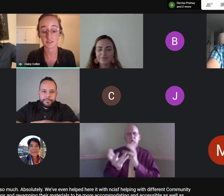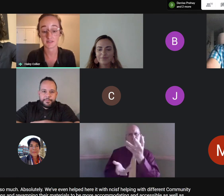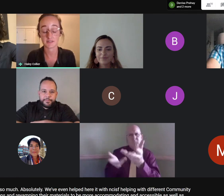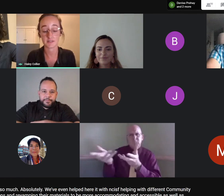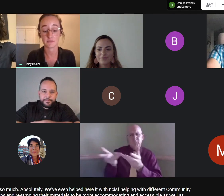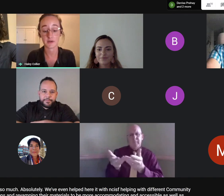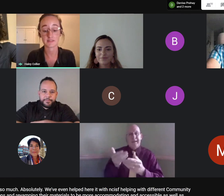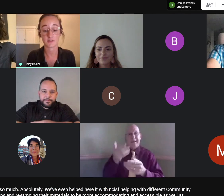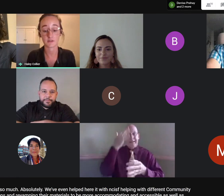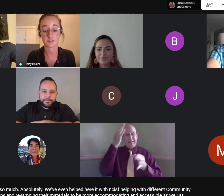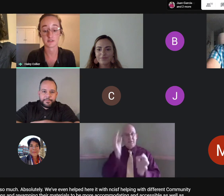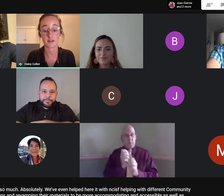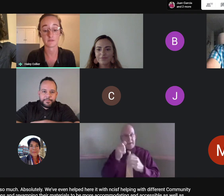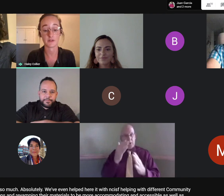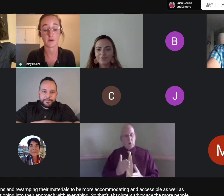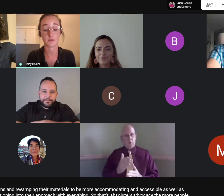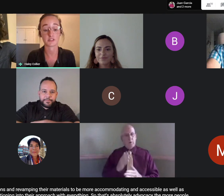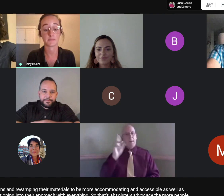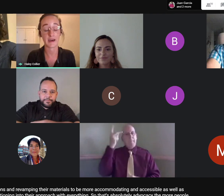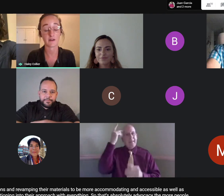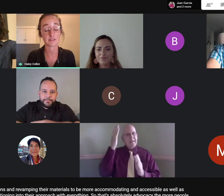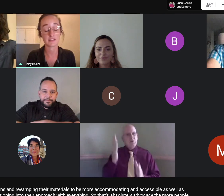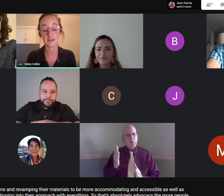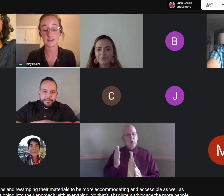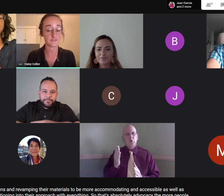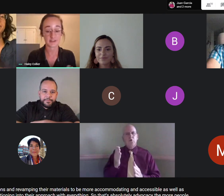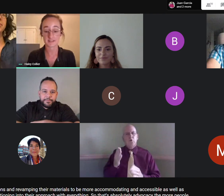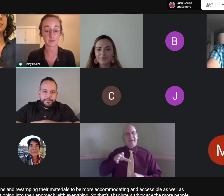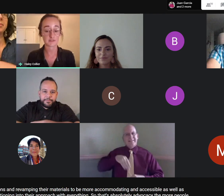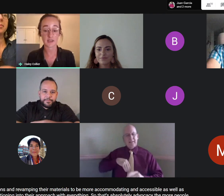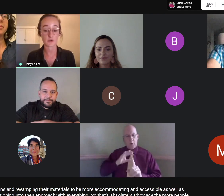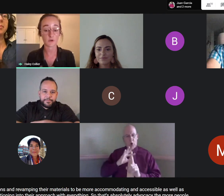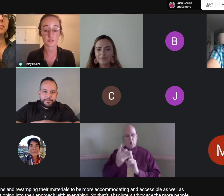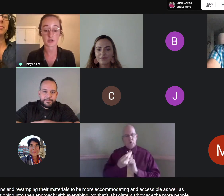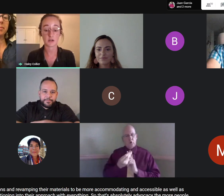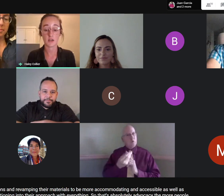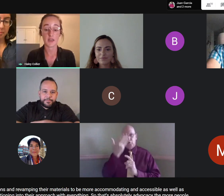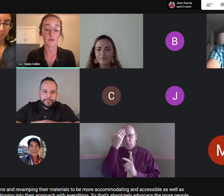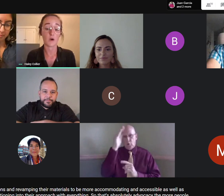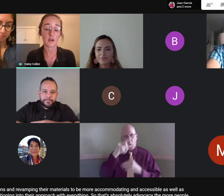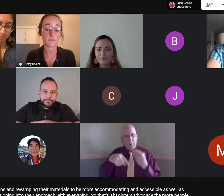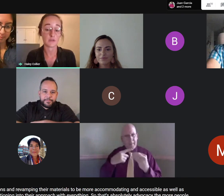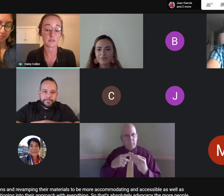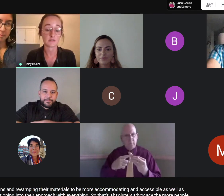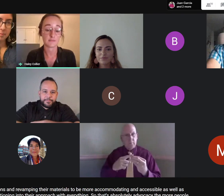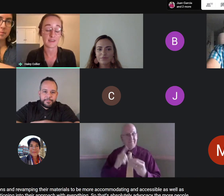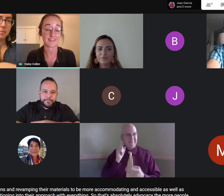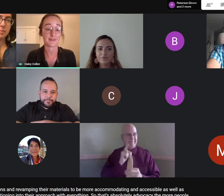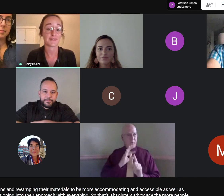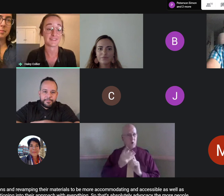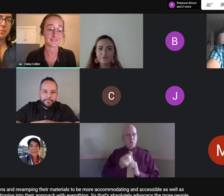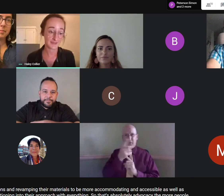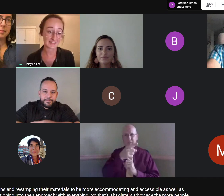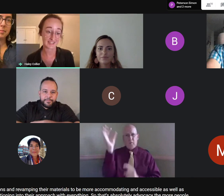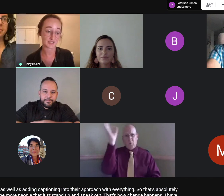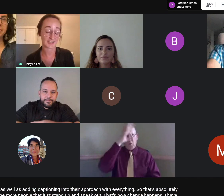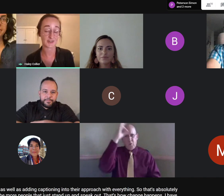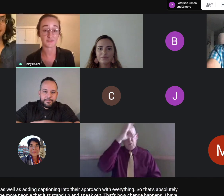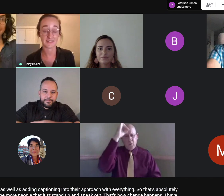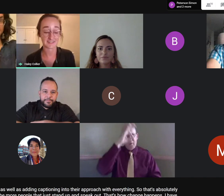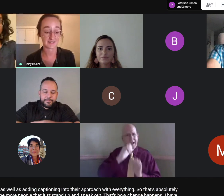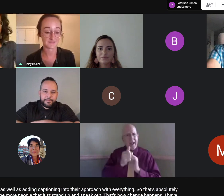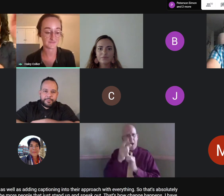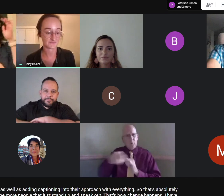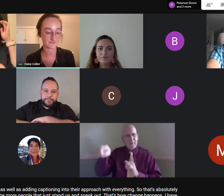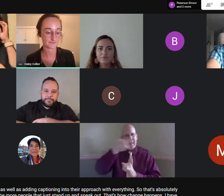elected officials to embrace a culture they don't know much about? For example, deaf culture, and what can we do to make them pay